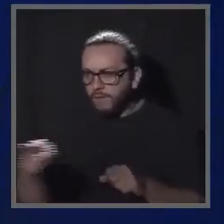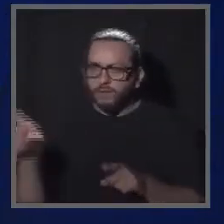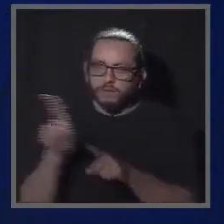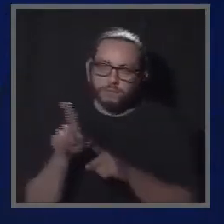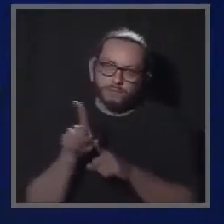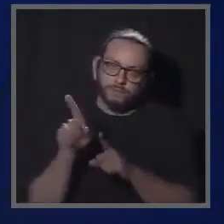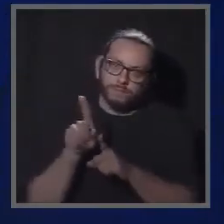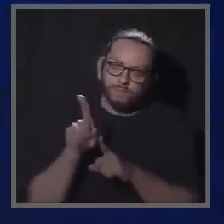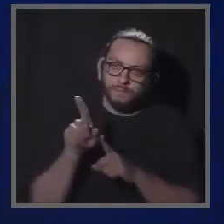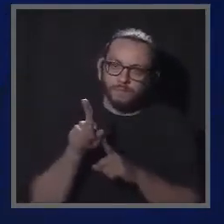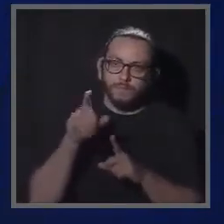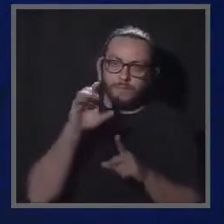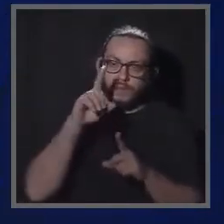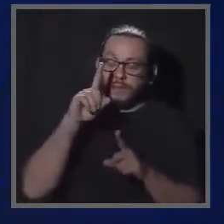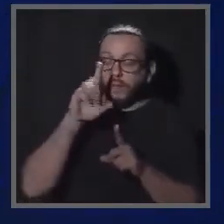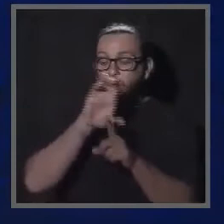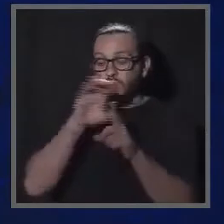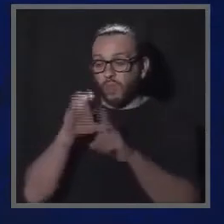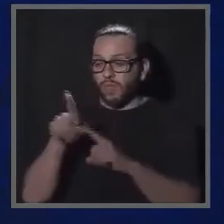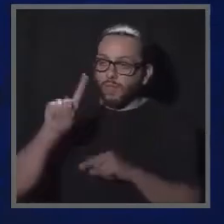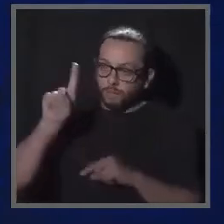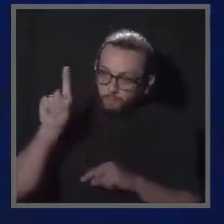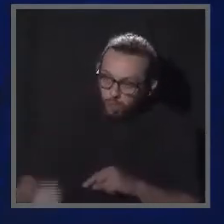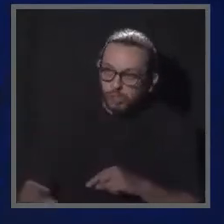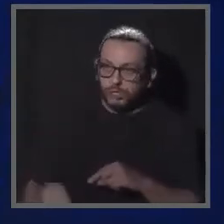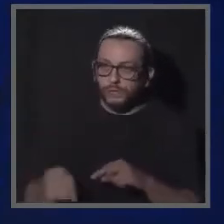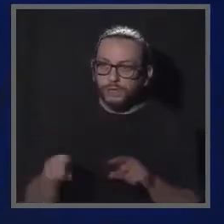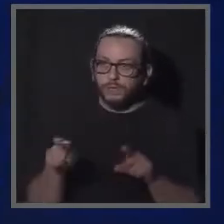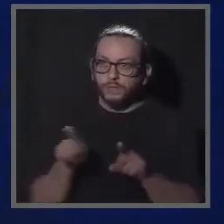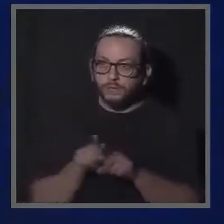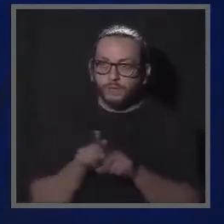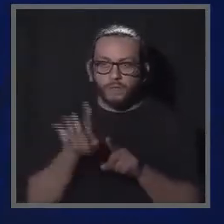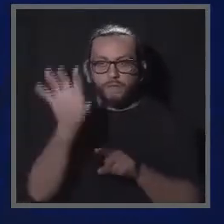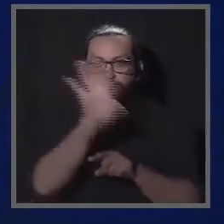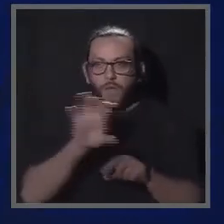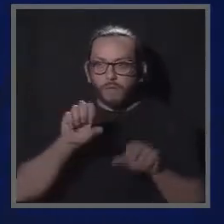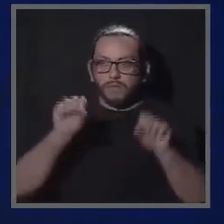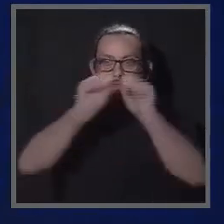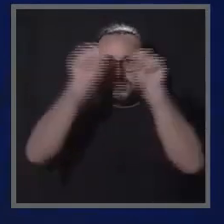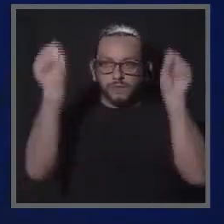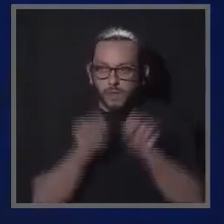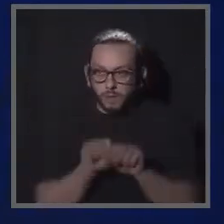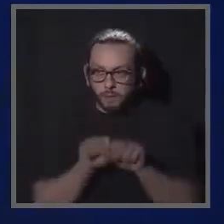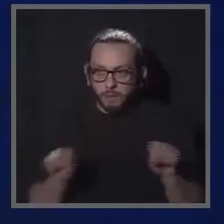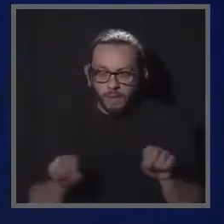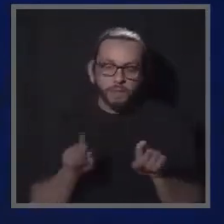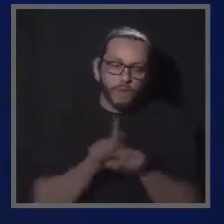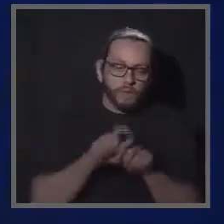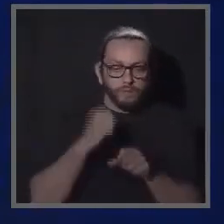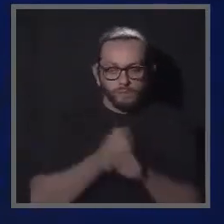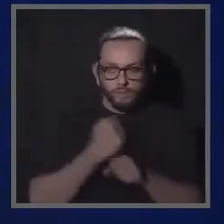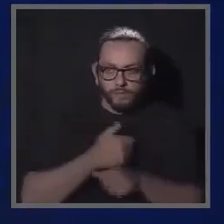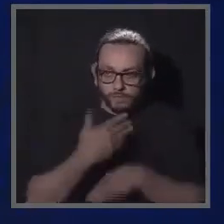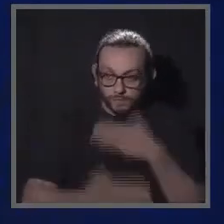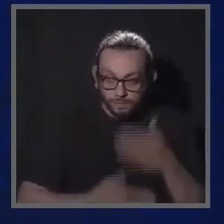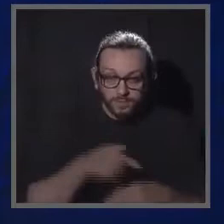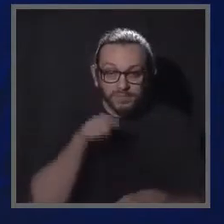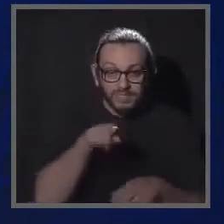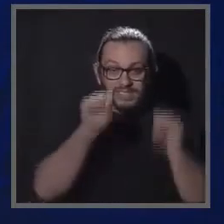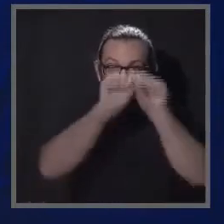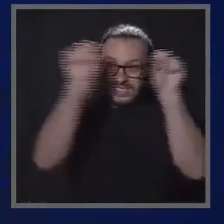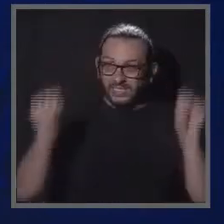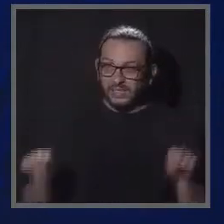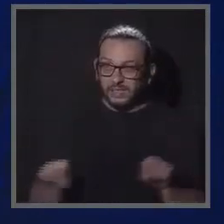It means as well to transform the way the system operates into an ecosystem, where everybody and